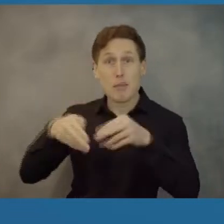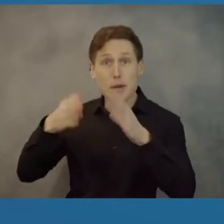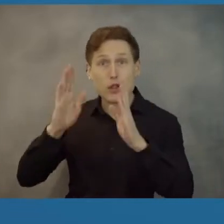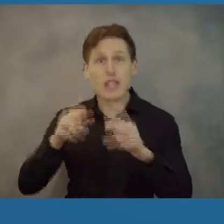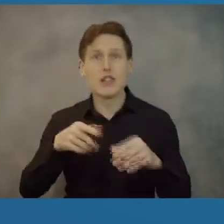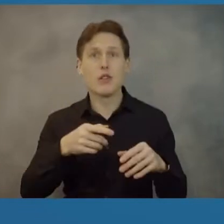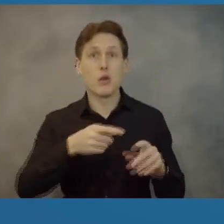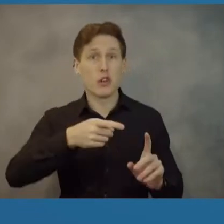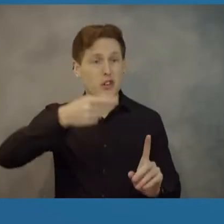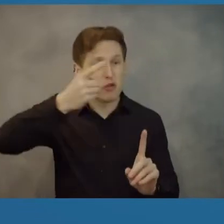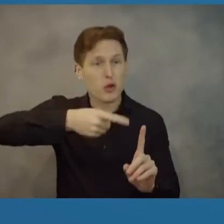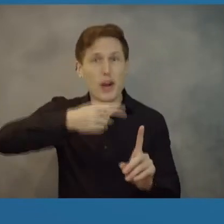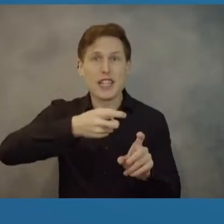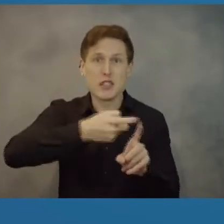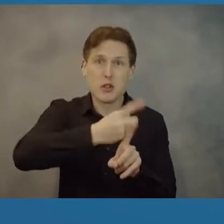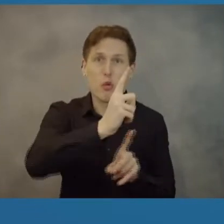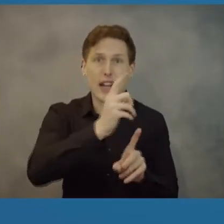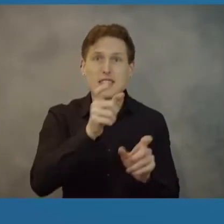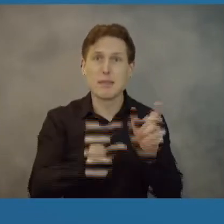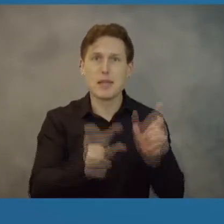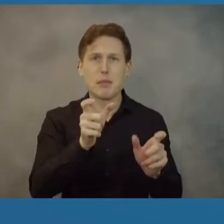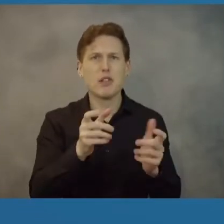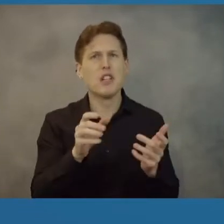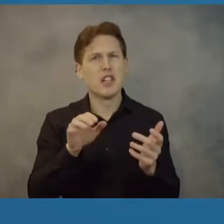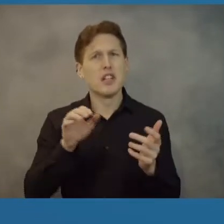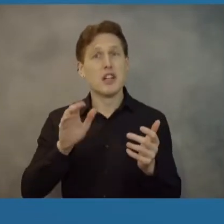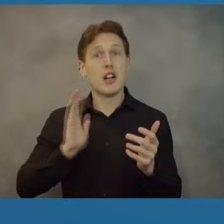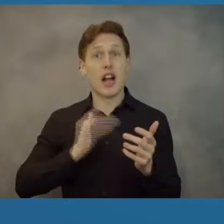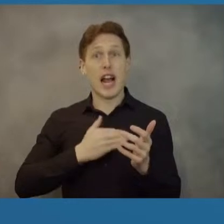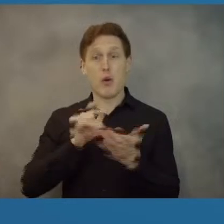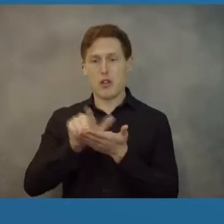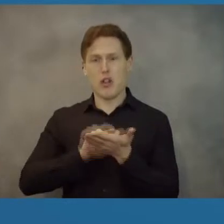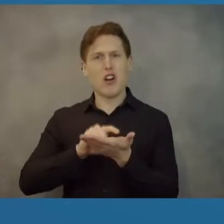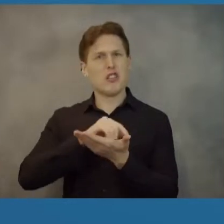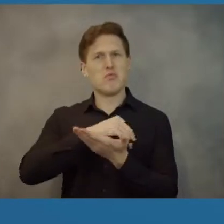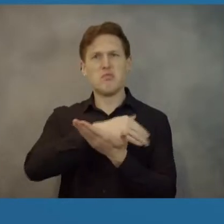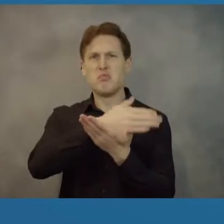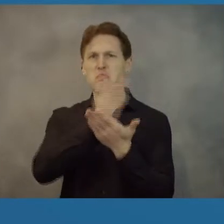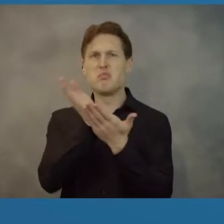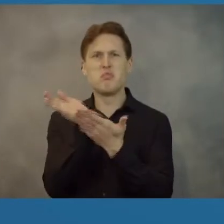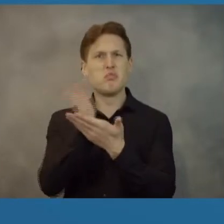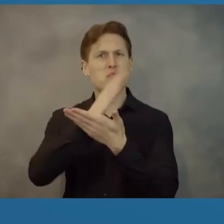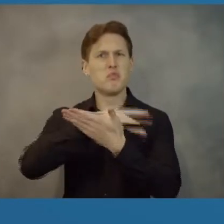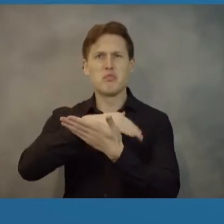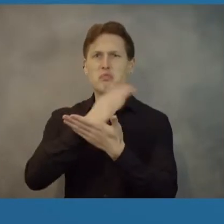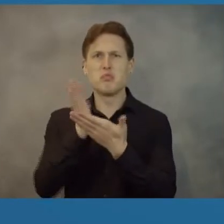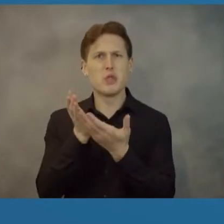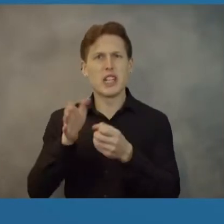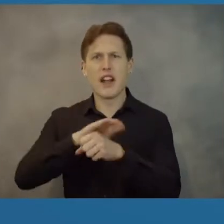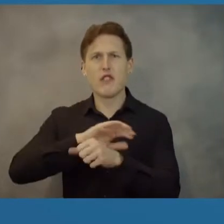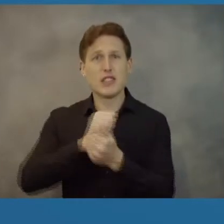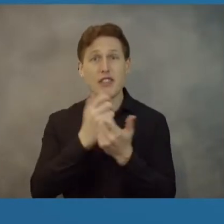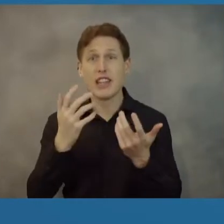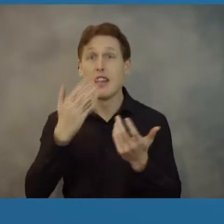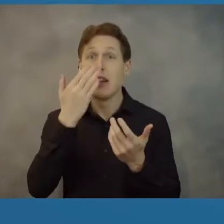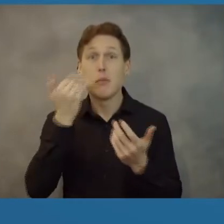some communities were hoping for. This actually covers a larger area because, as you know, we have to fight crime. We have to protect our citizens. And